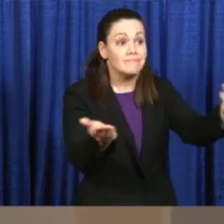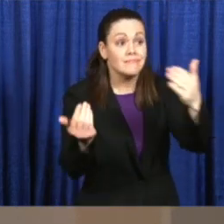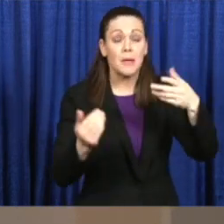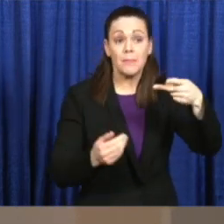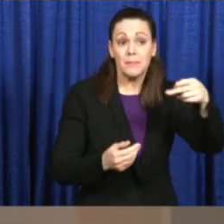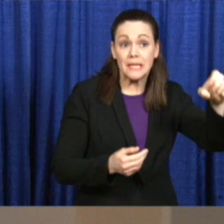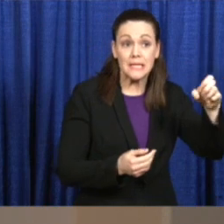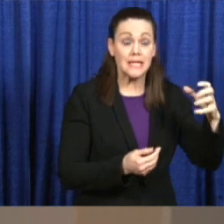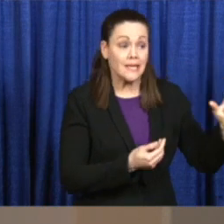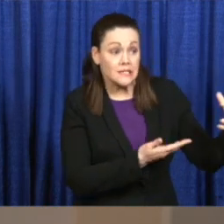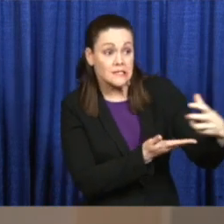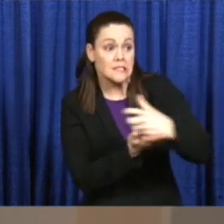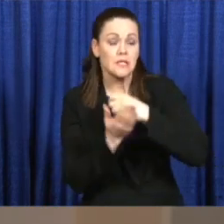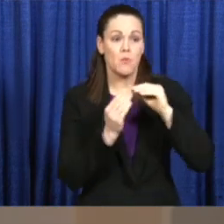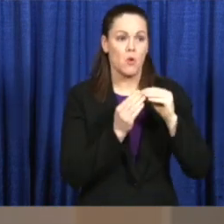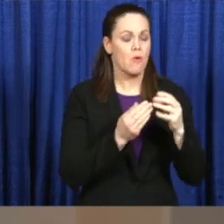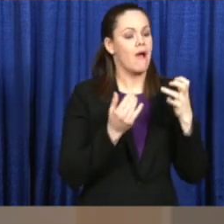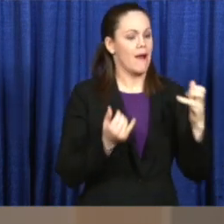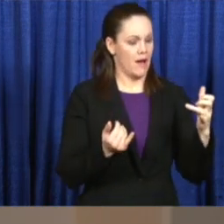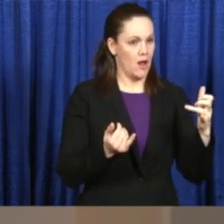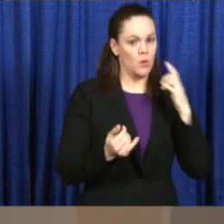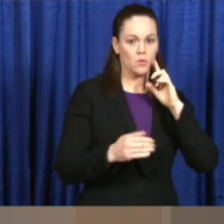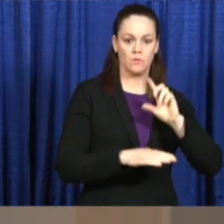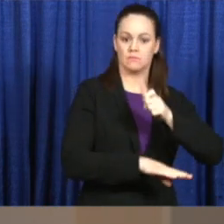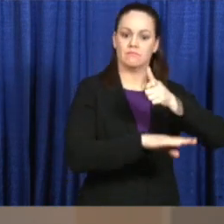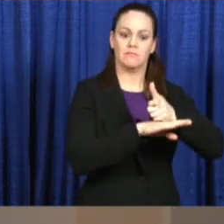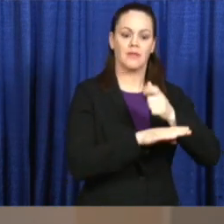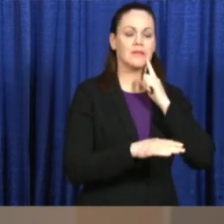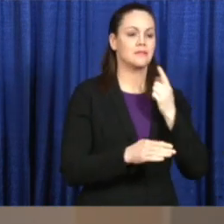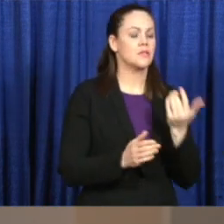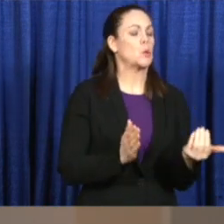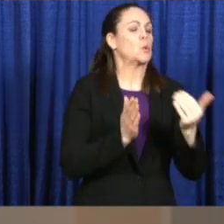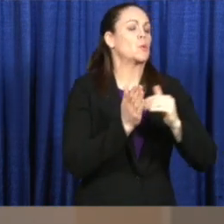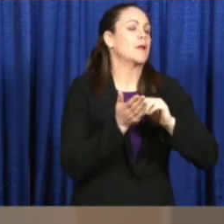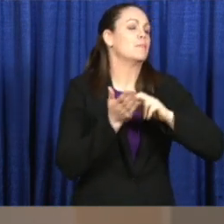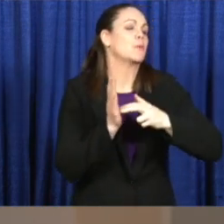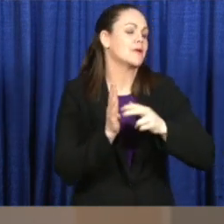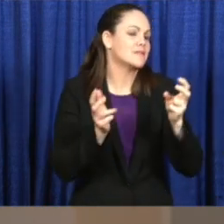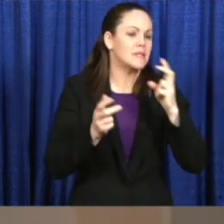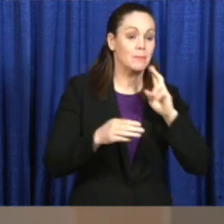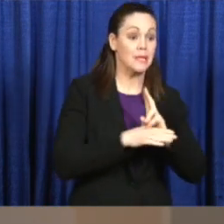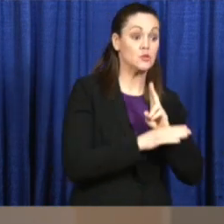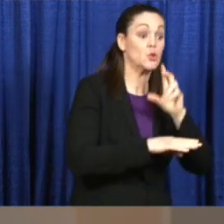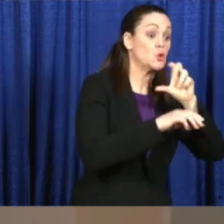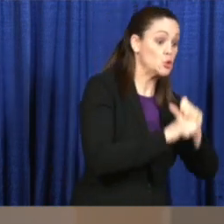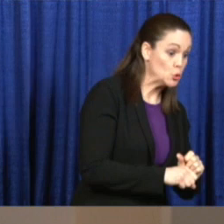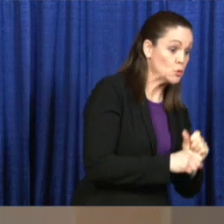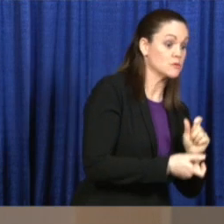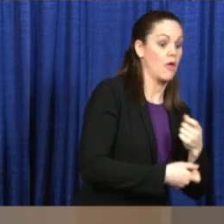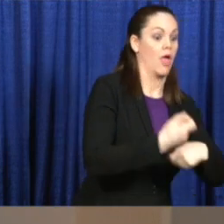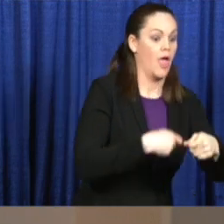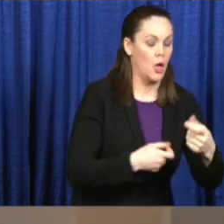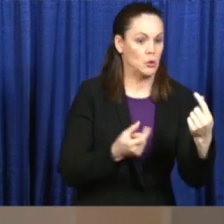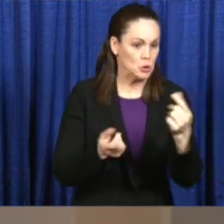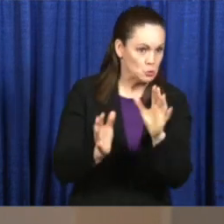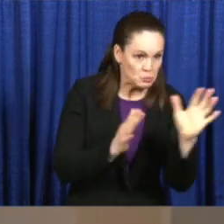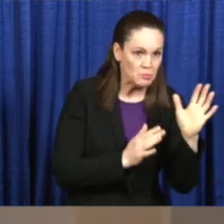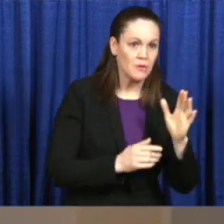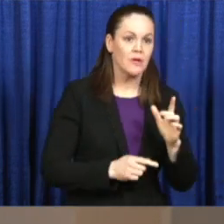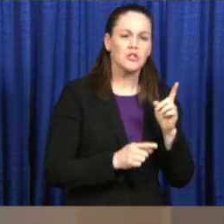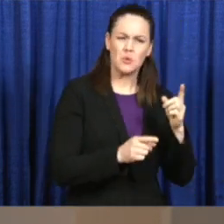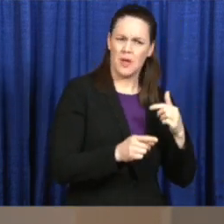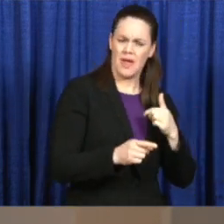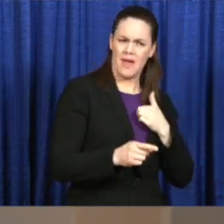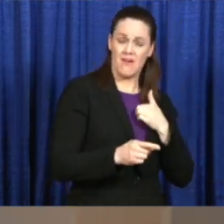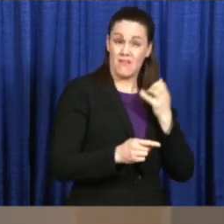now you're kind of ramping it up with this repurposing project. Do you have some sense of like which manufacturers are able